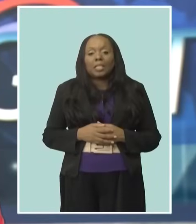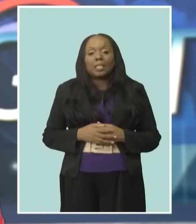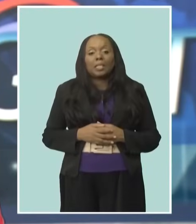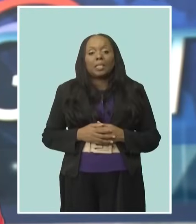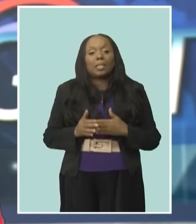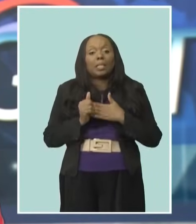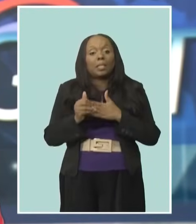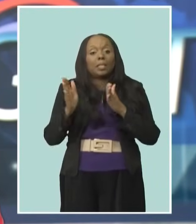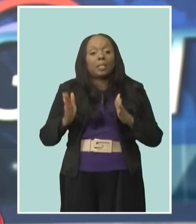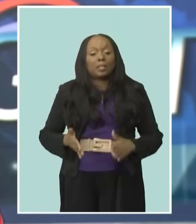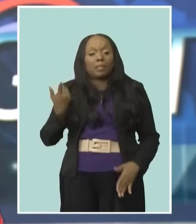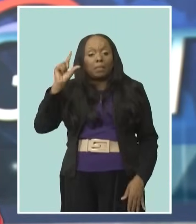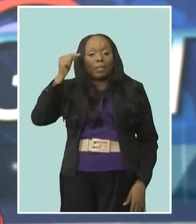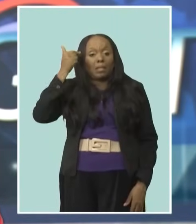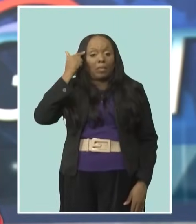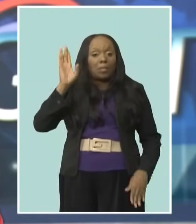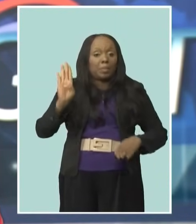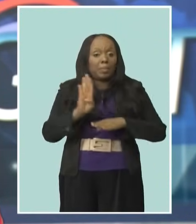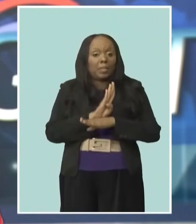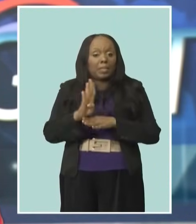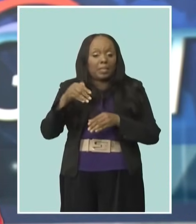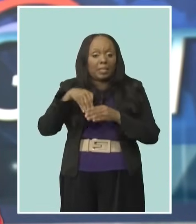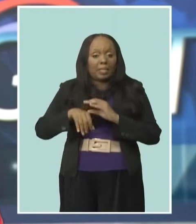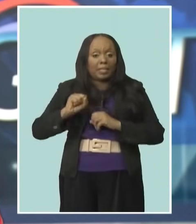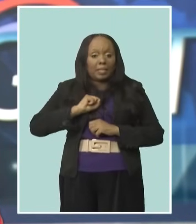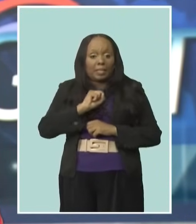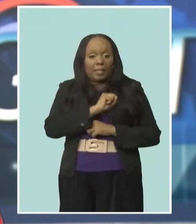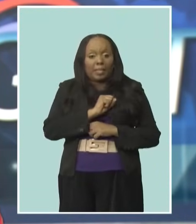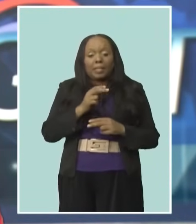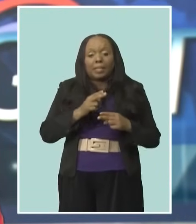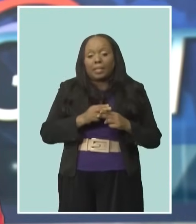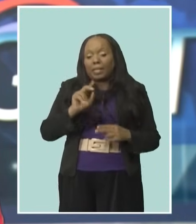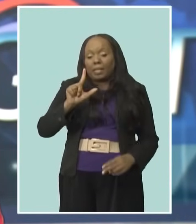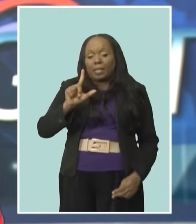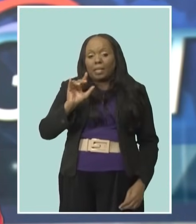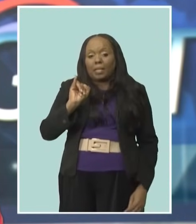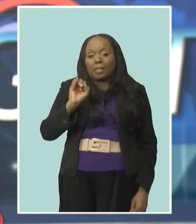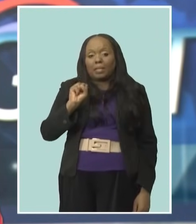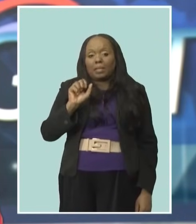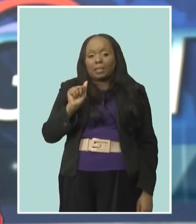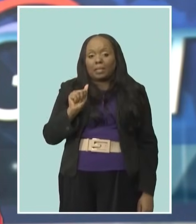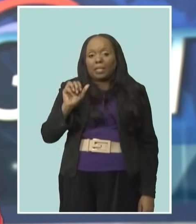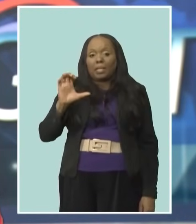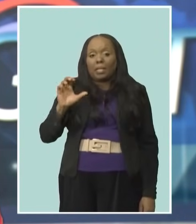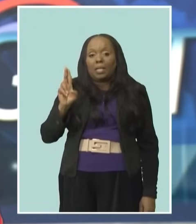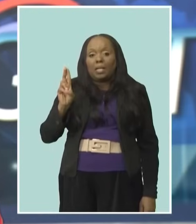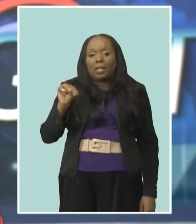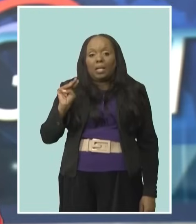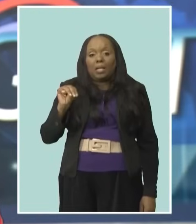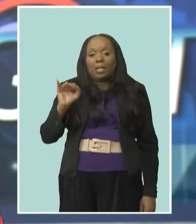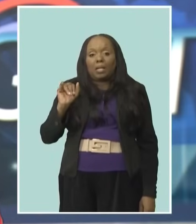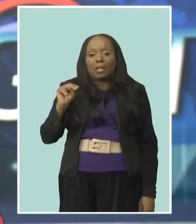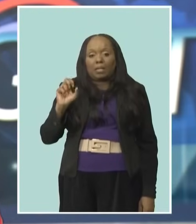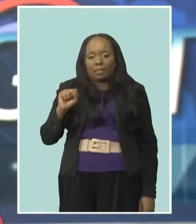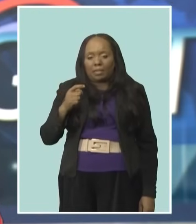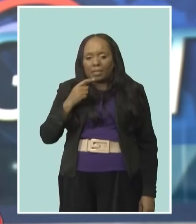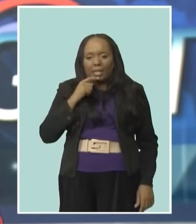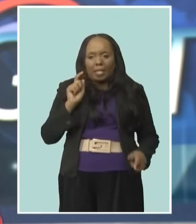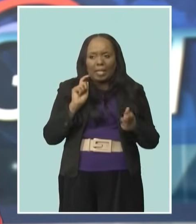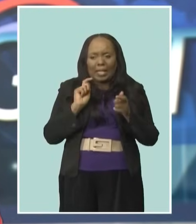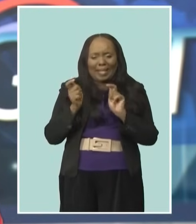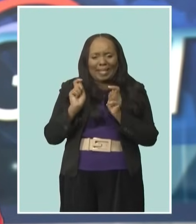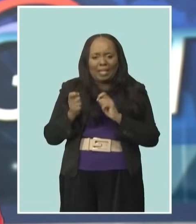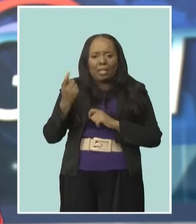Minister of Energy and Leader of Government Business in the Senate, Senator Lisa Cummins, insists the amendments to the road traffic bill that